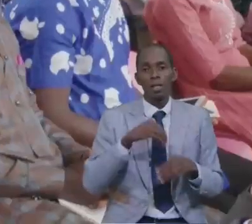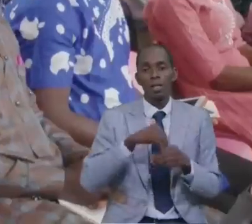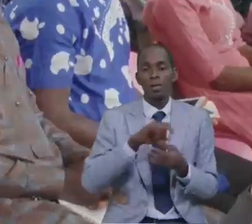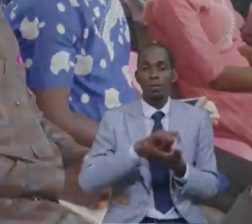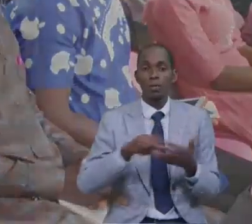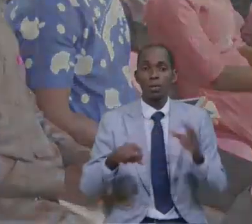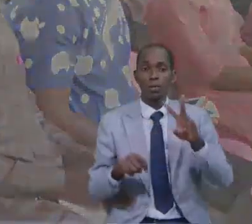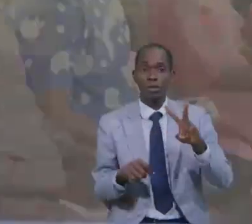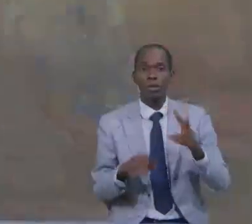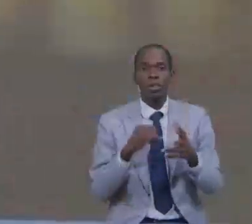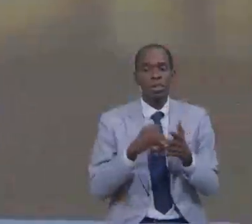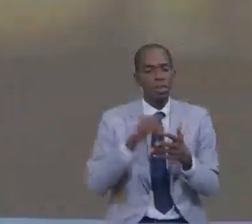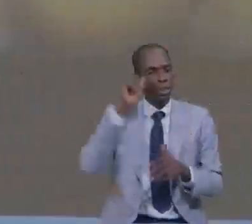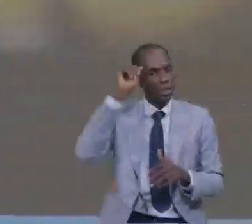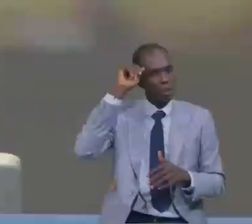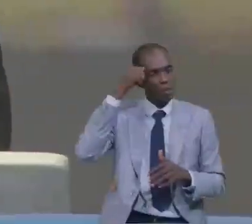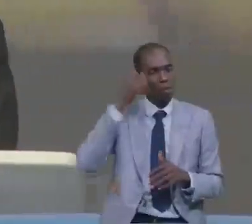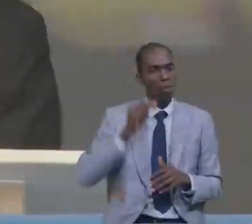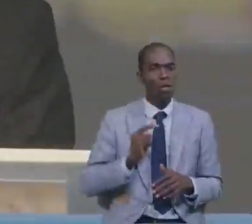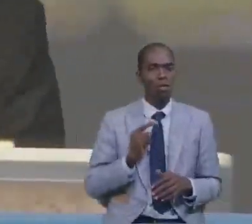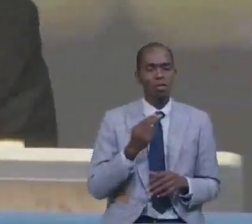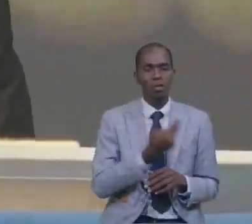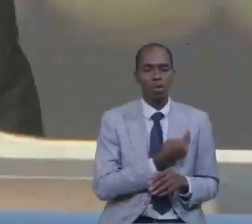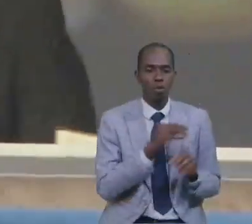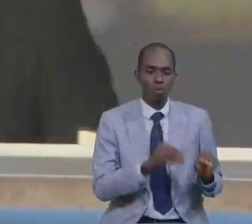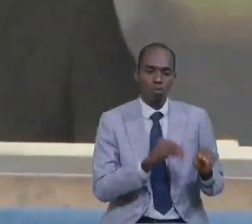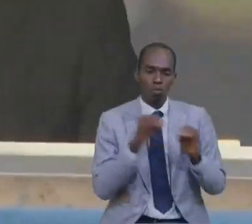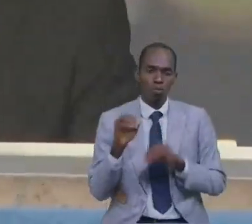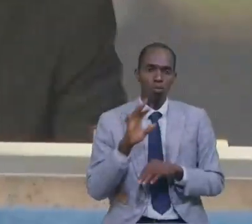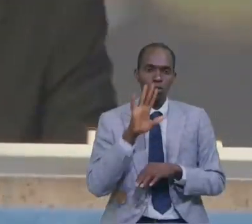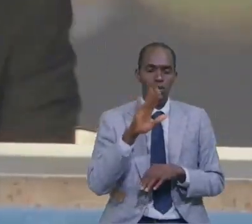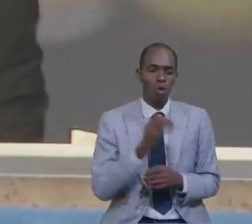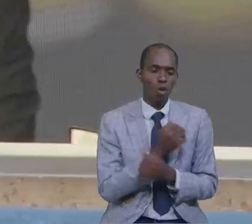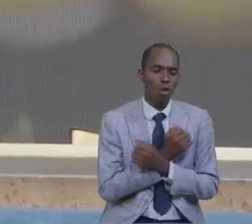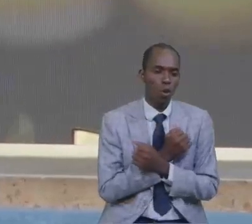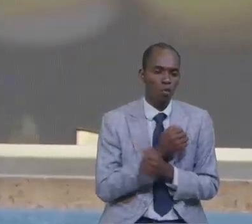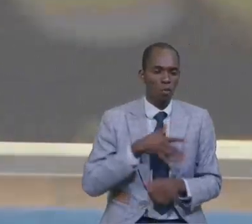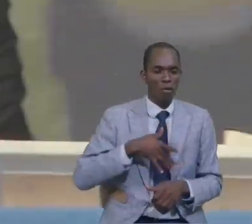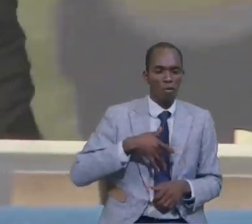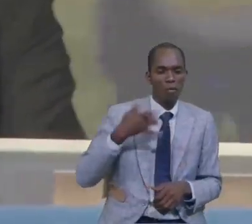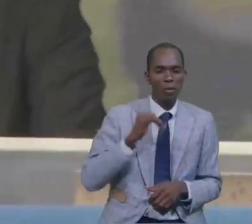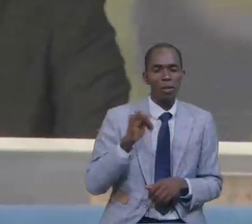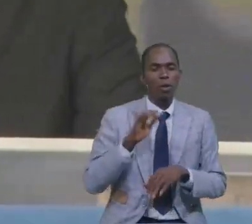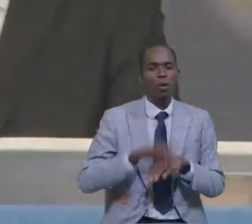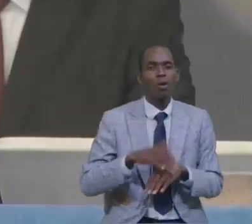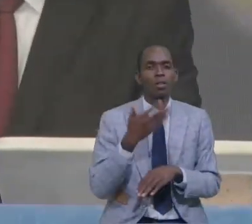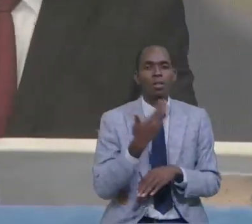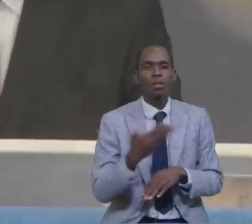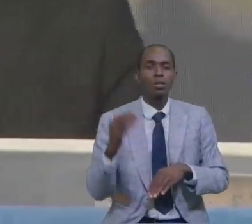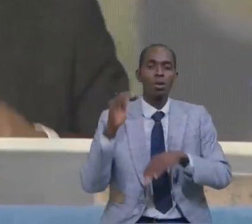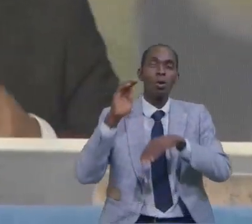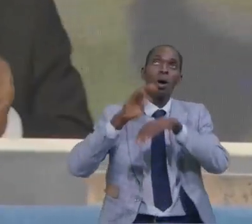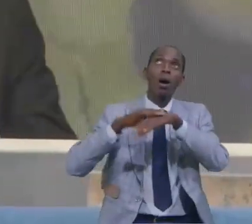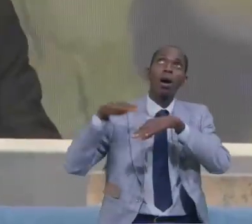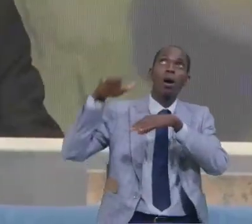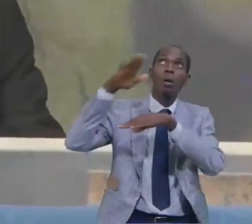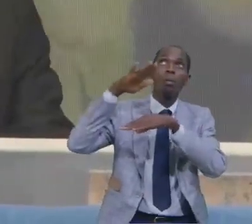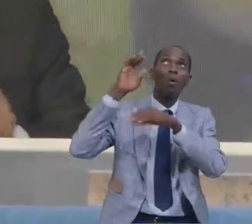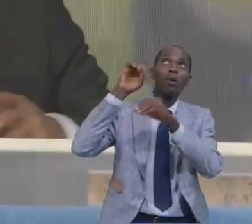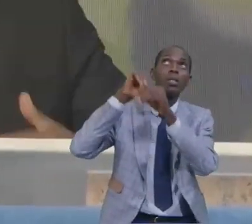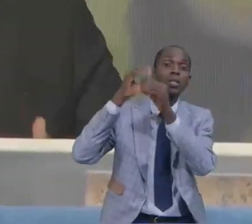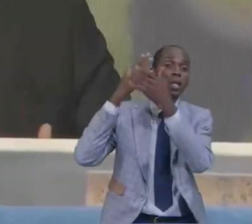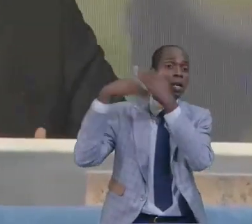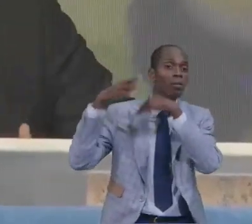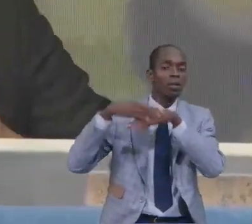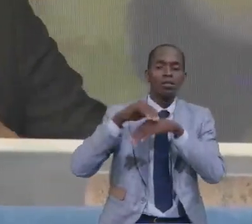not things on the earth. When we are saved, that ye there means